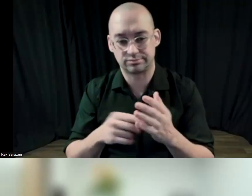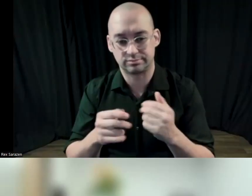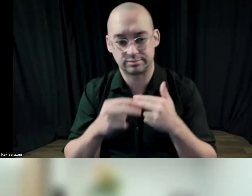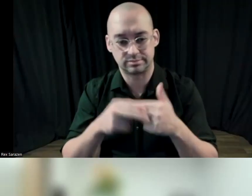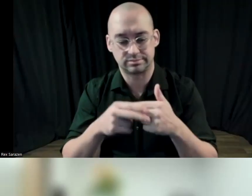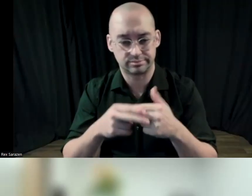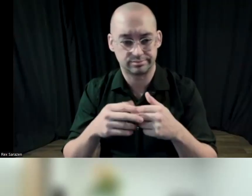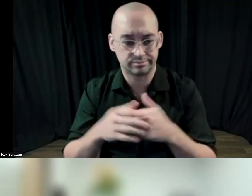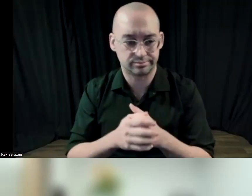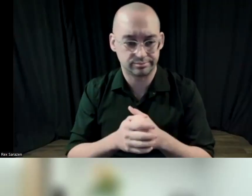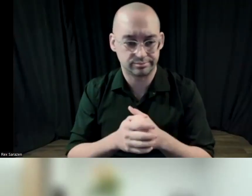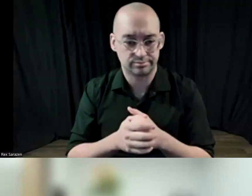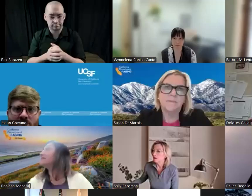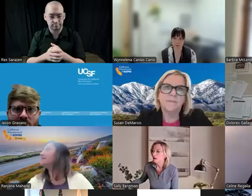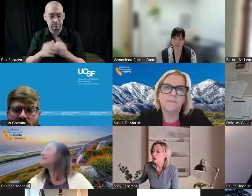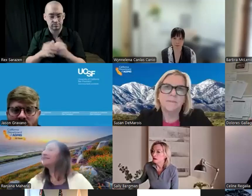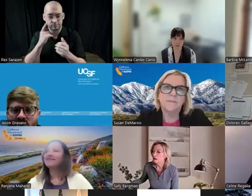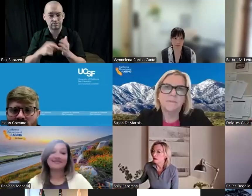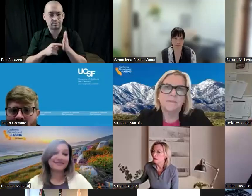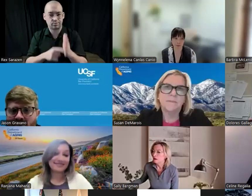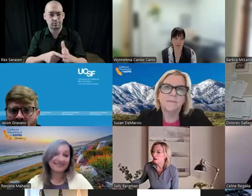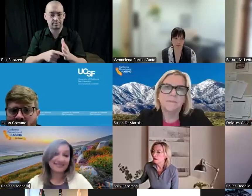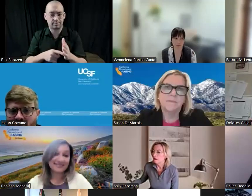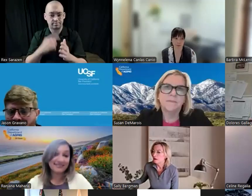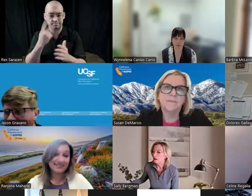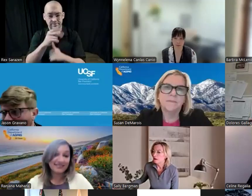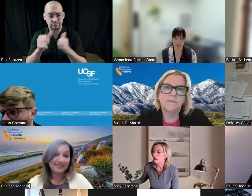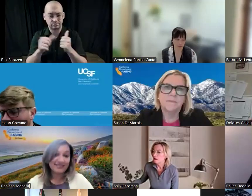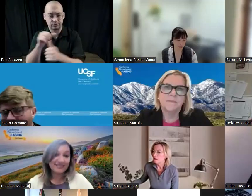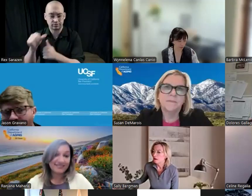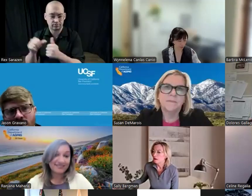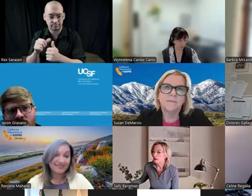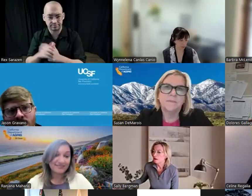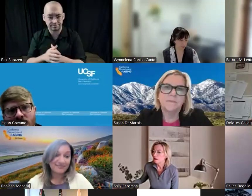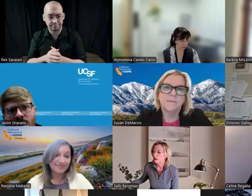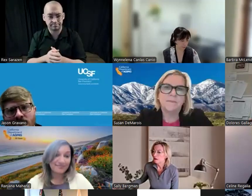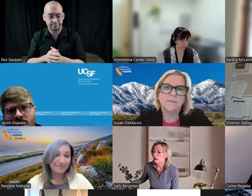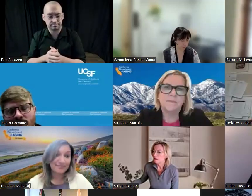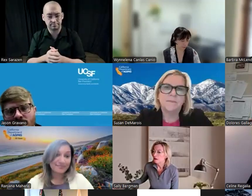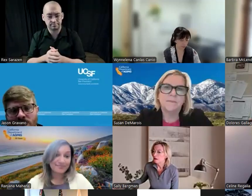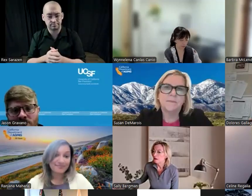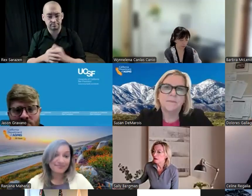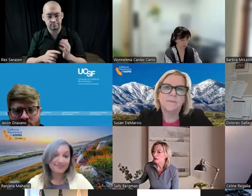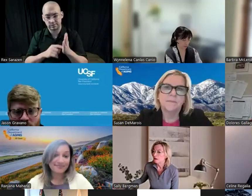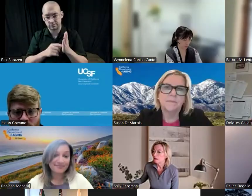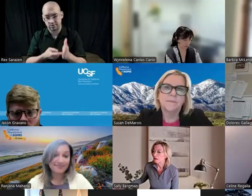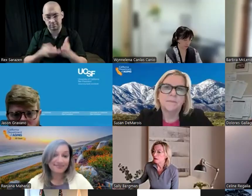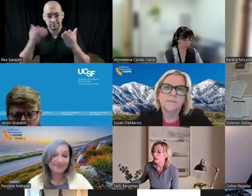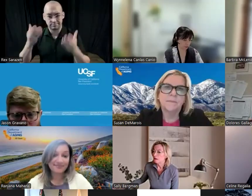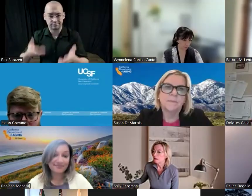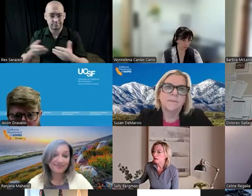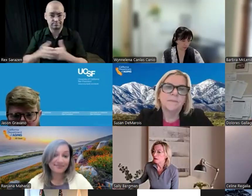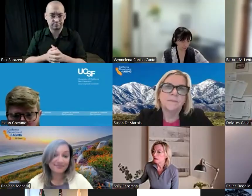there's questions, I think that would be fine. So I'll start us off. There have been